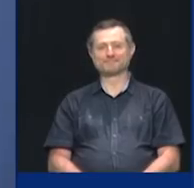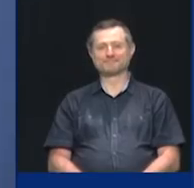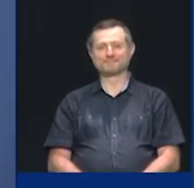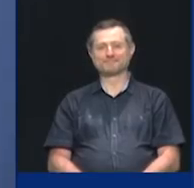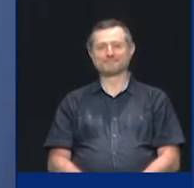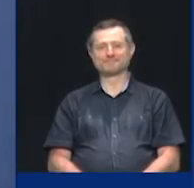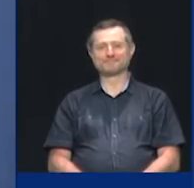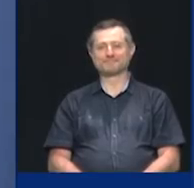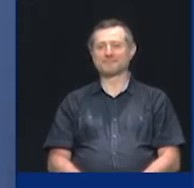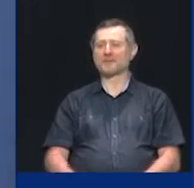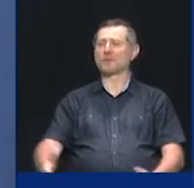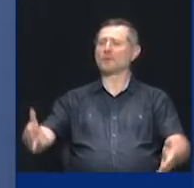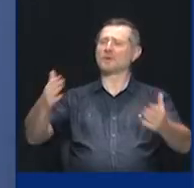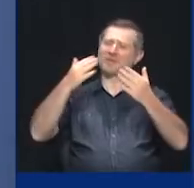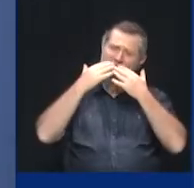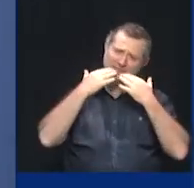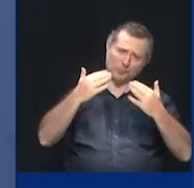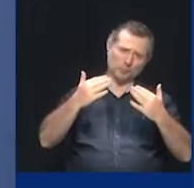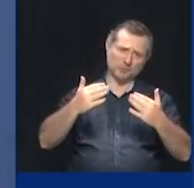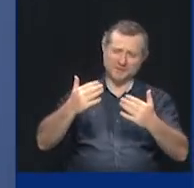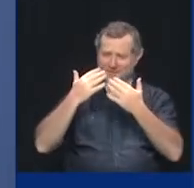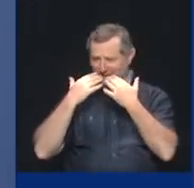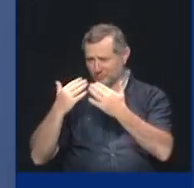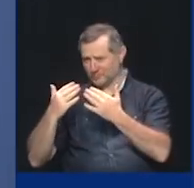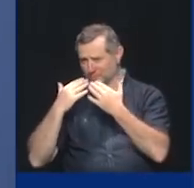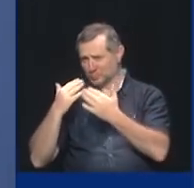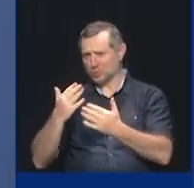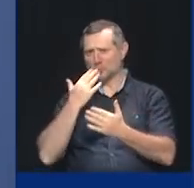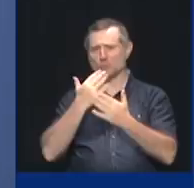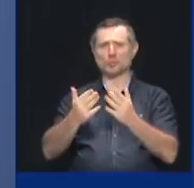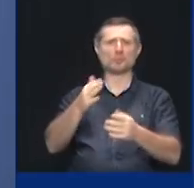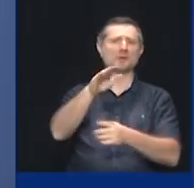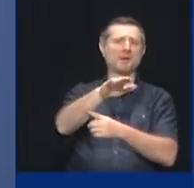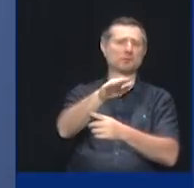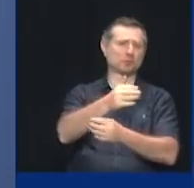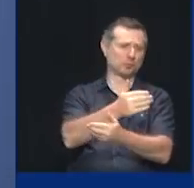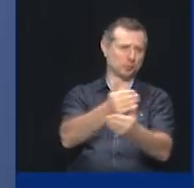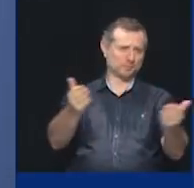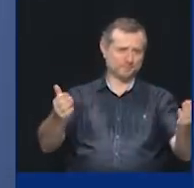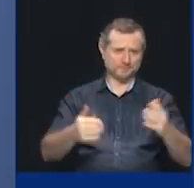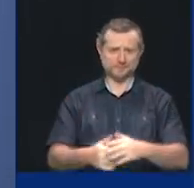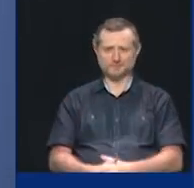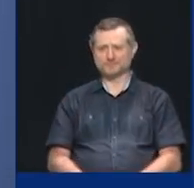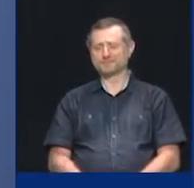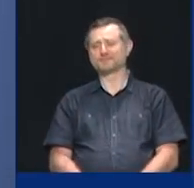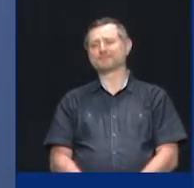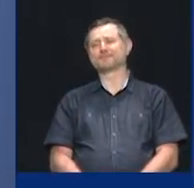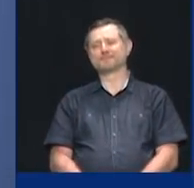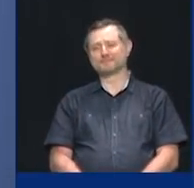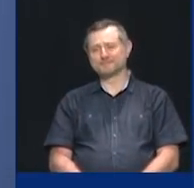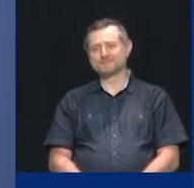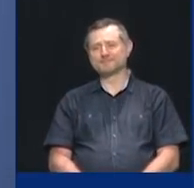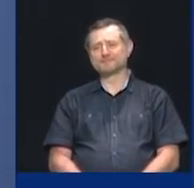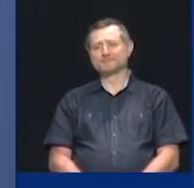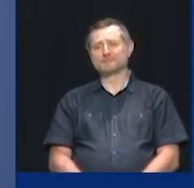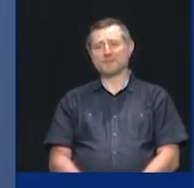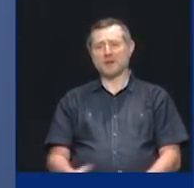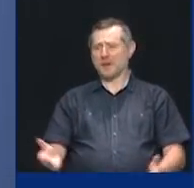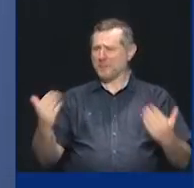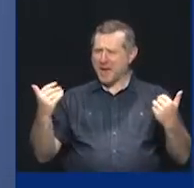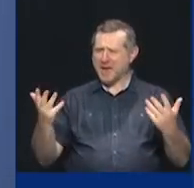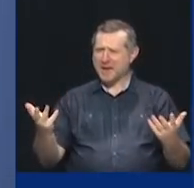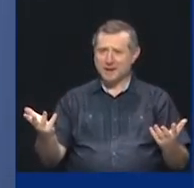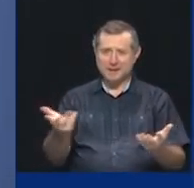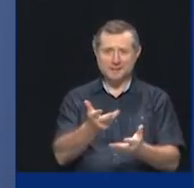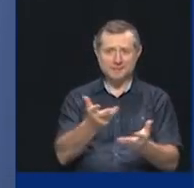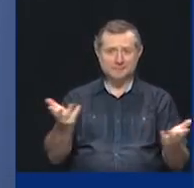Thank you very much. Good afternoon to everyone. Oh, it's a better afternoon than that. Come on. Good